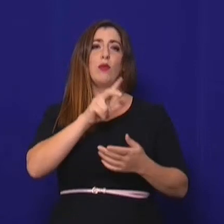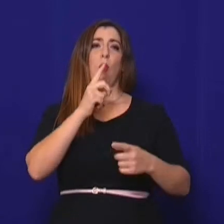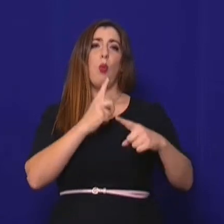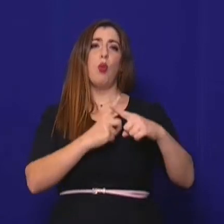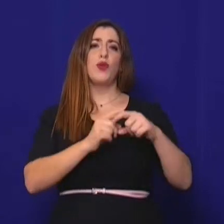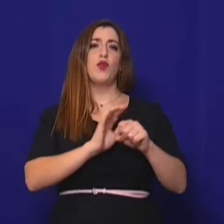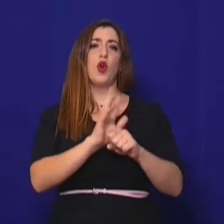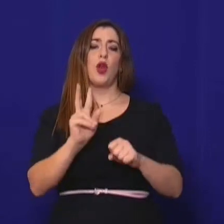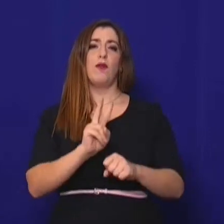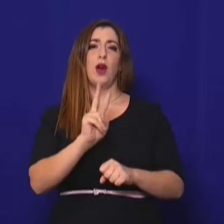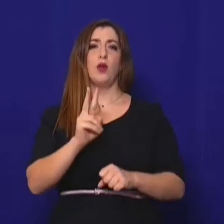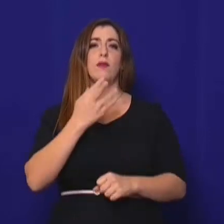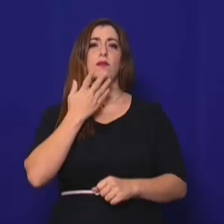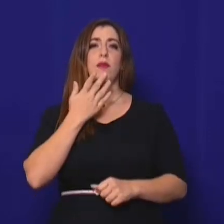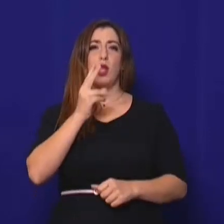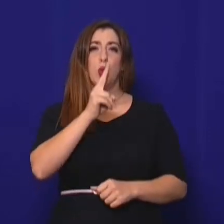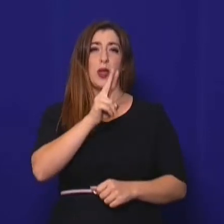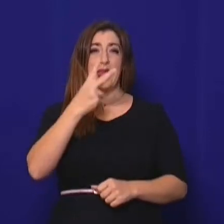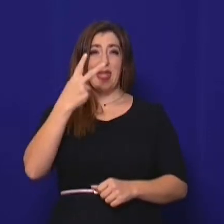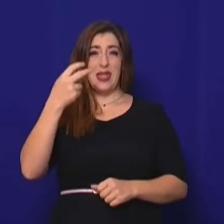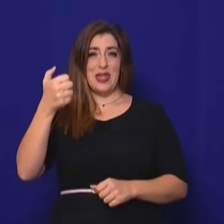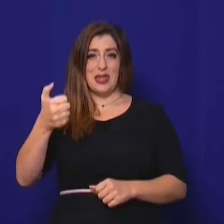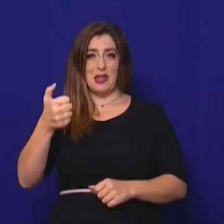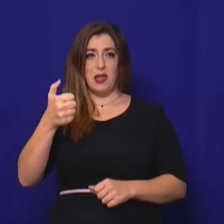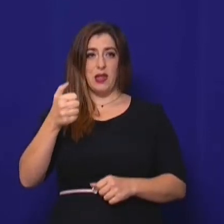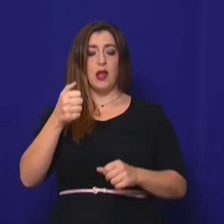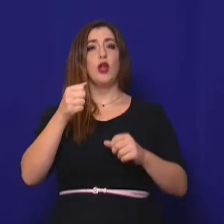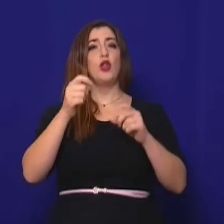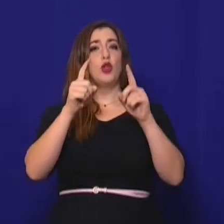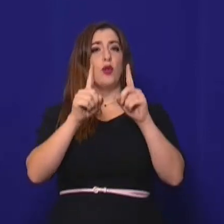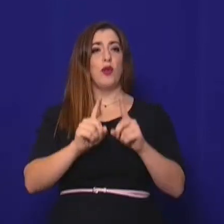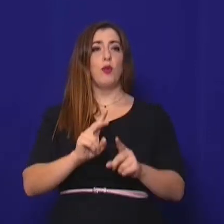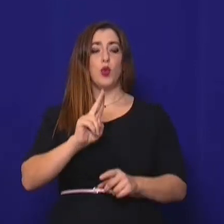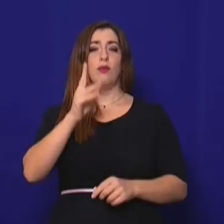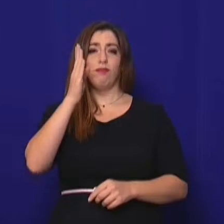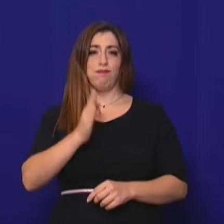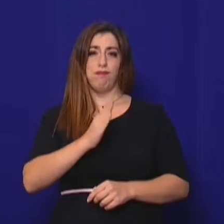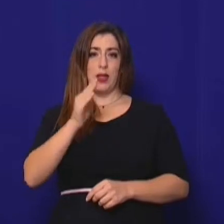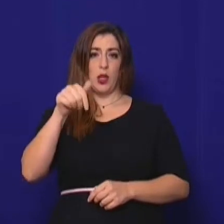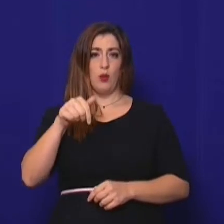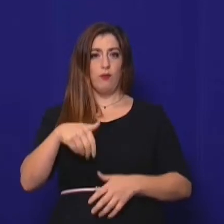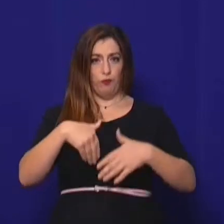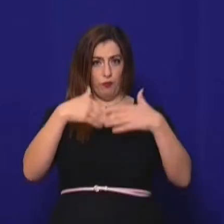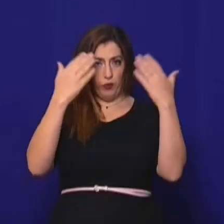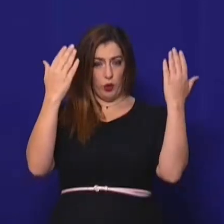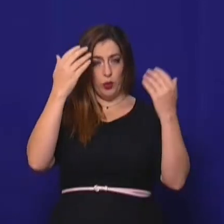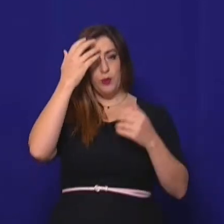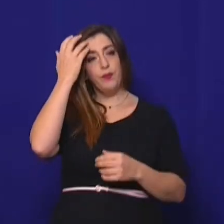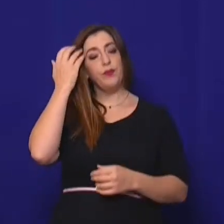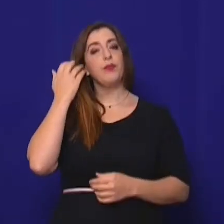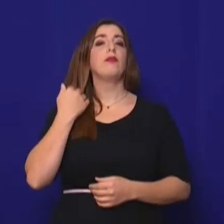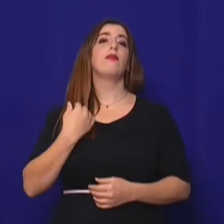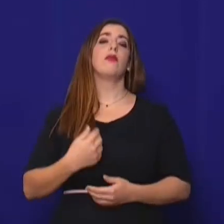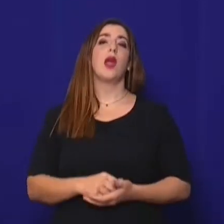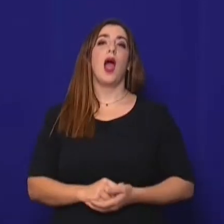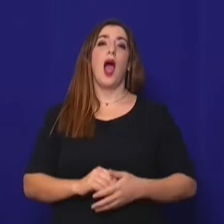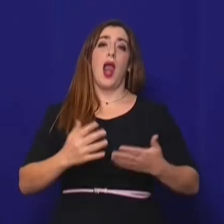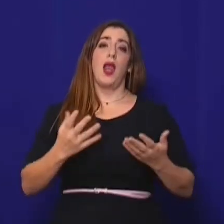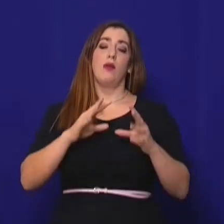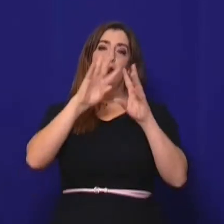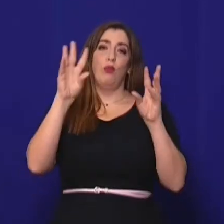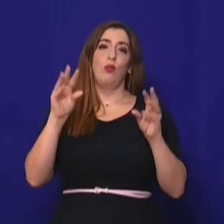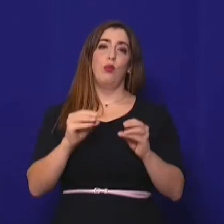COVID-19 fis-26 ta' Novembru u miet iktar kmieni llum. Bekk it-total ta'